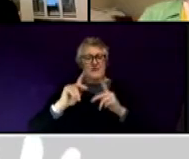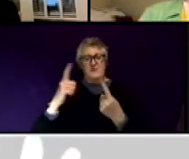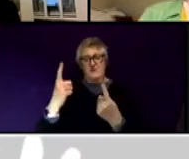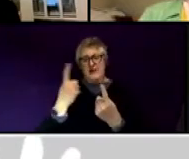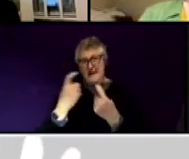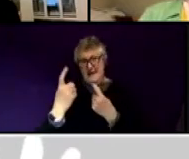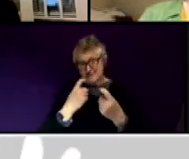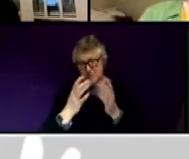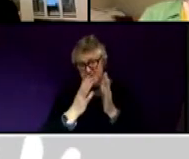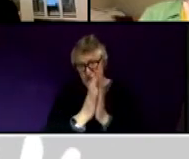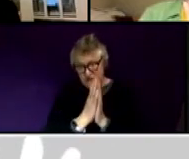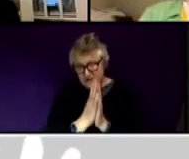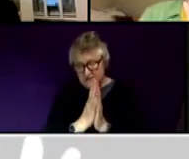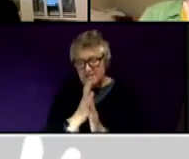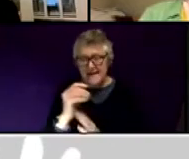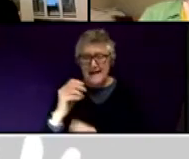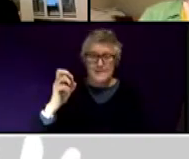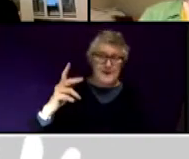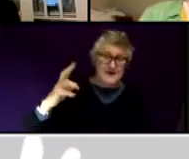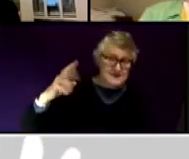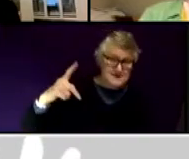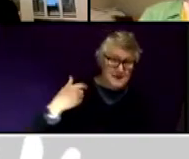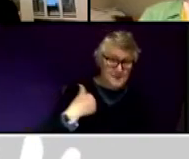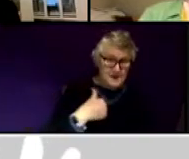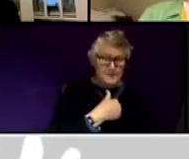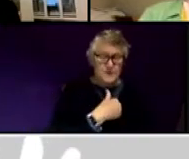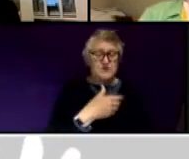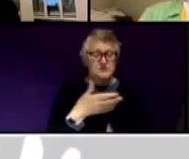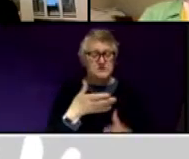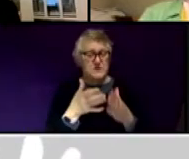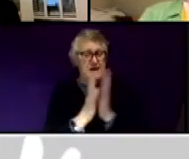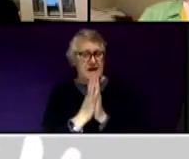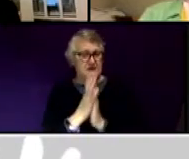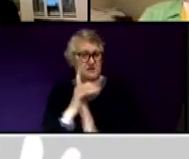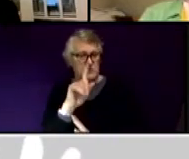questions. It gives us, I think in my mind,